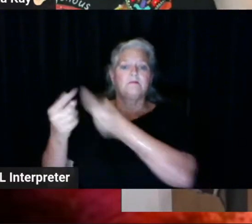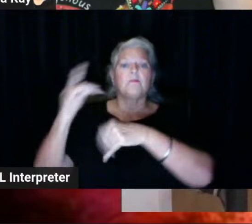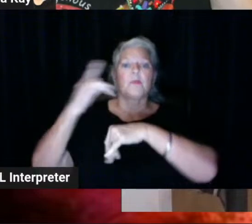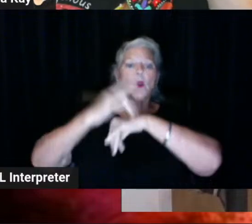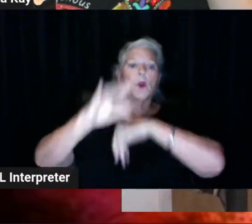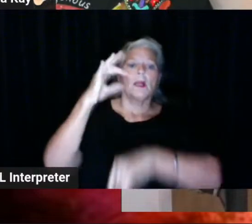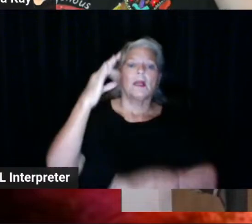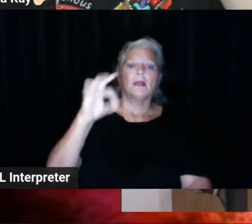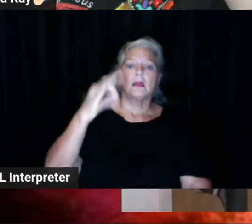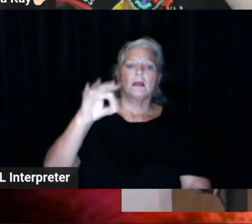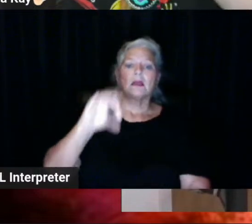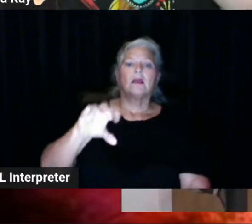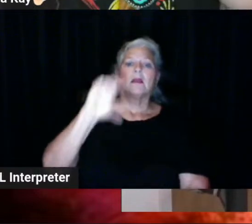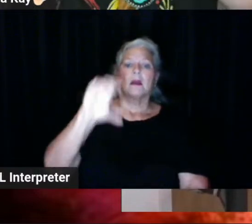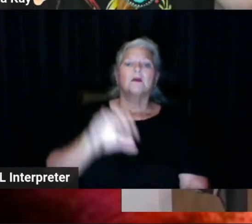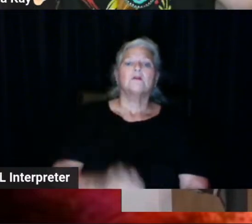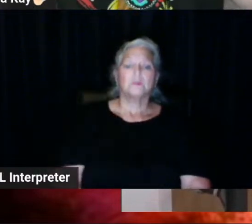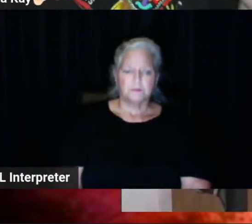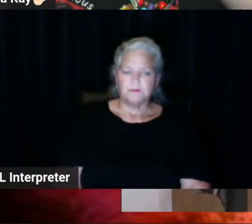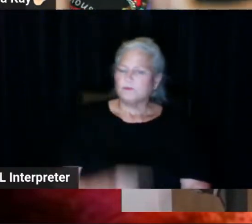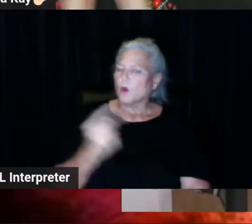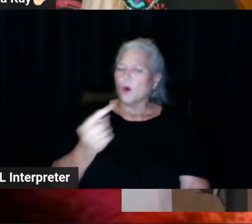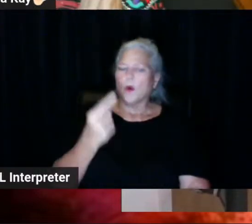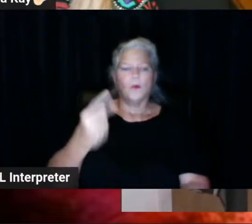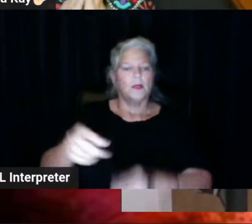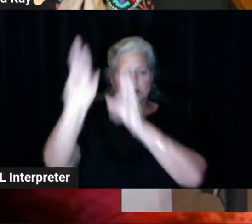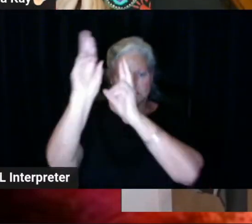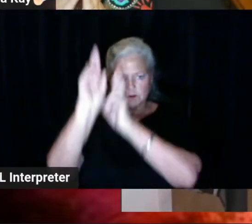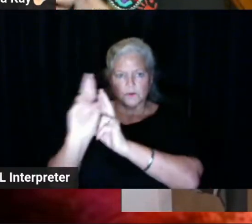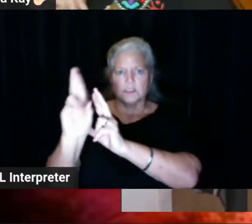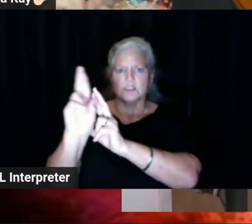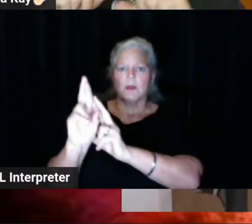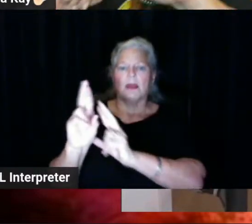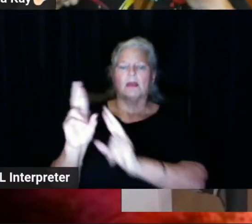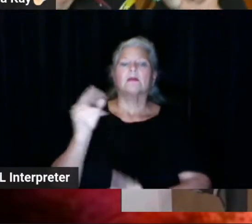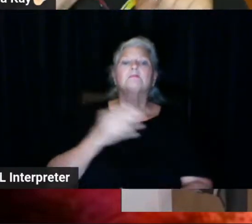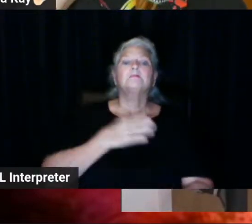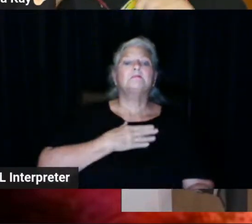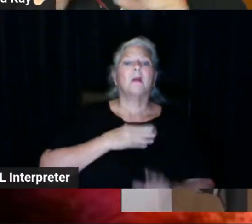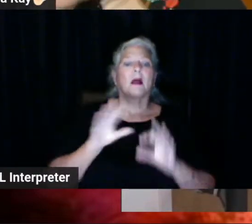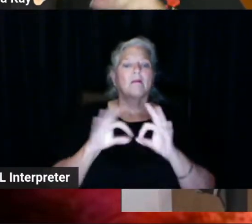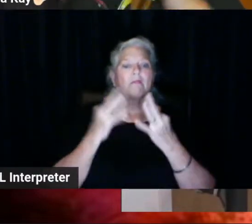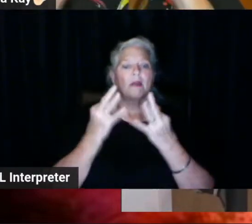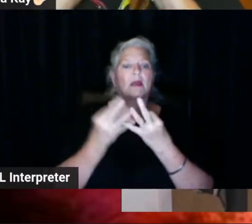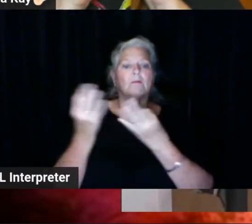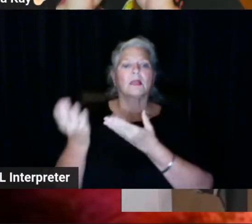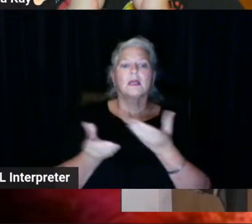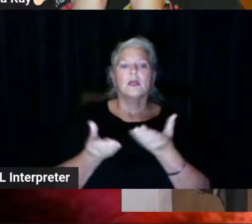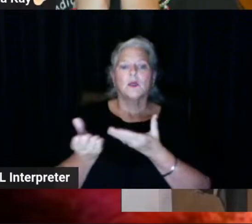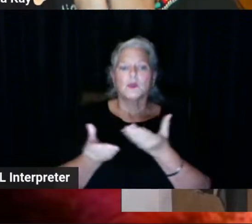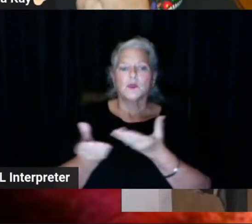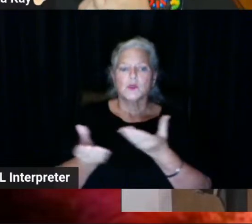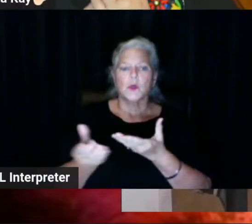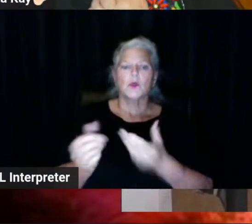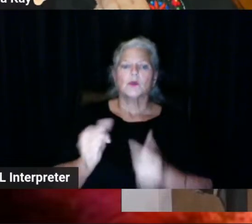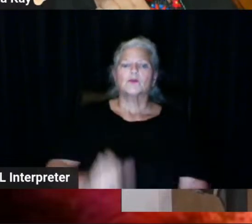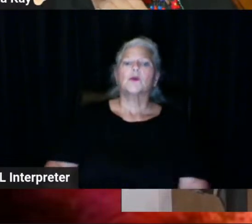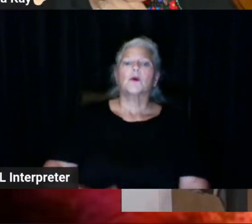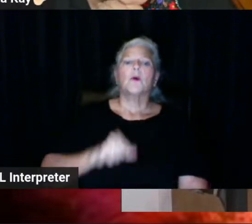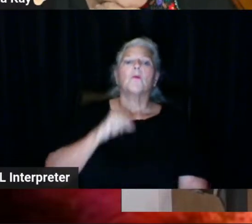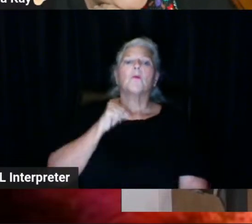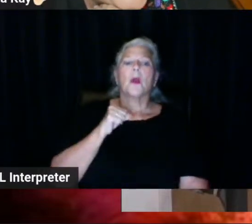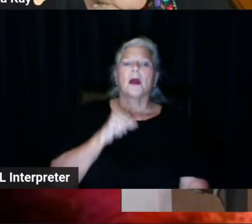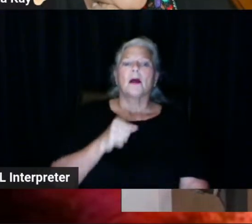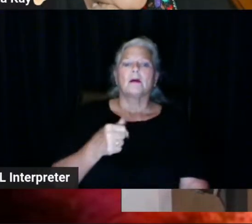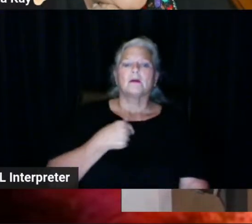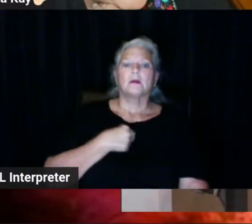Fire Department because my ancestors served on them proudly, and I always admired them. And I'm shocked that I'm having